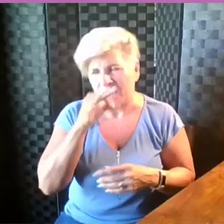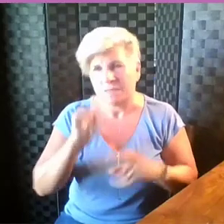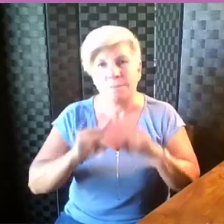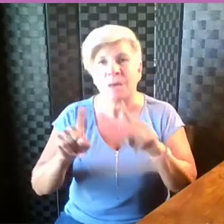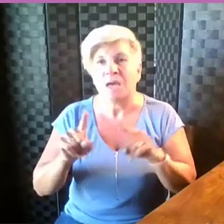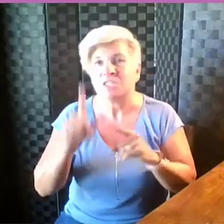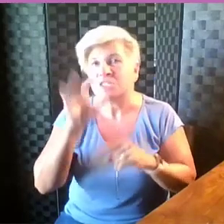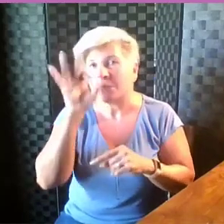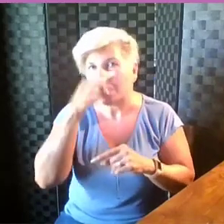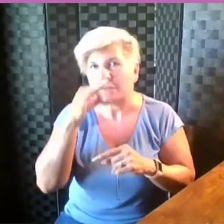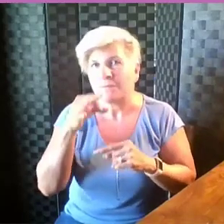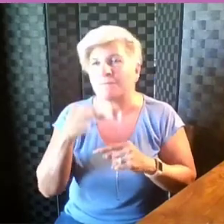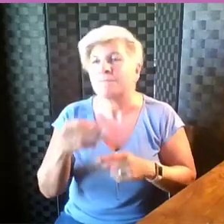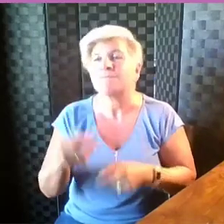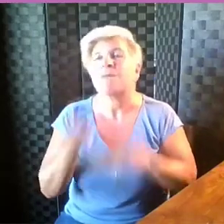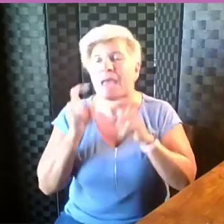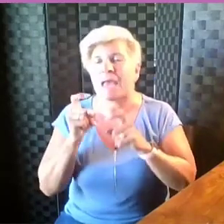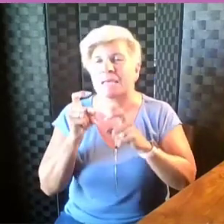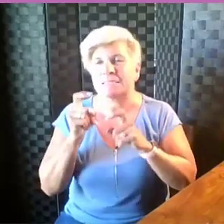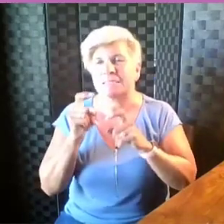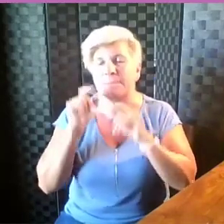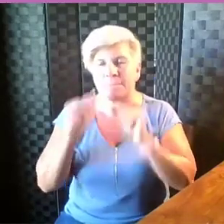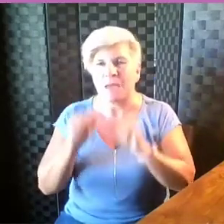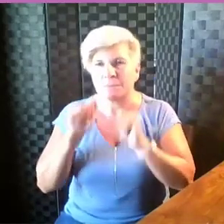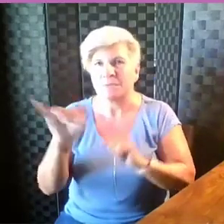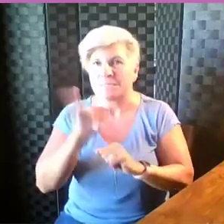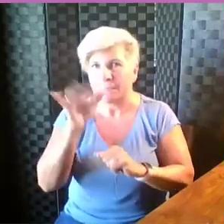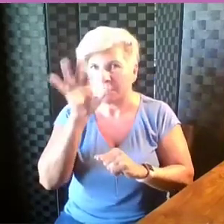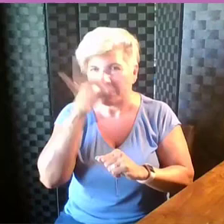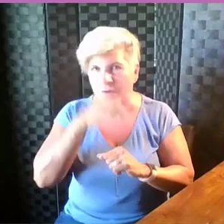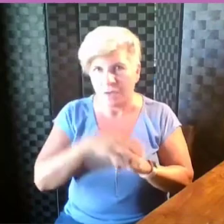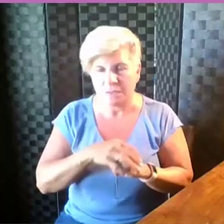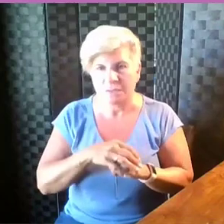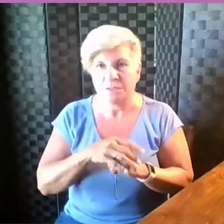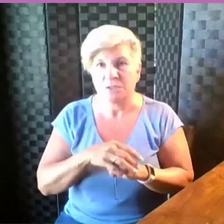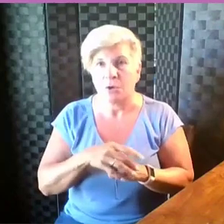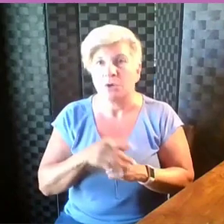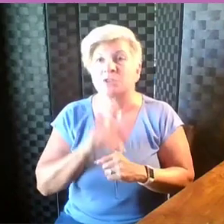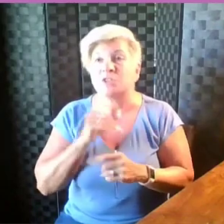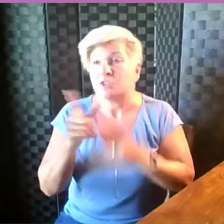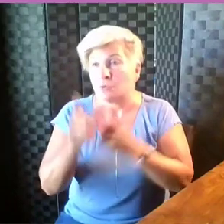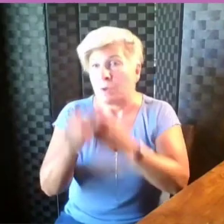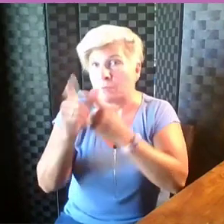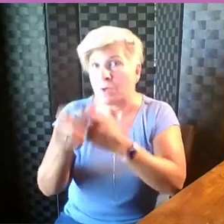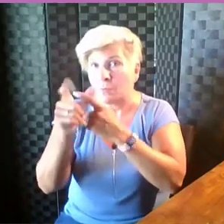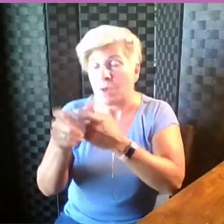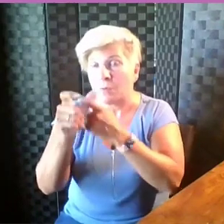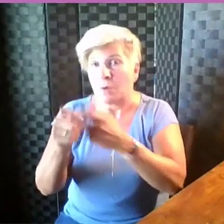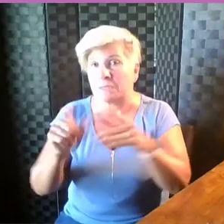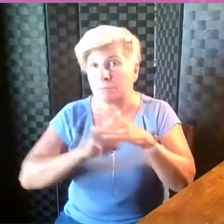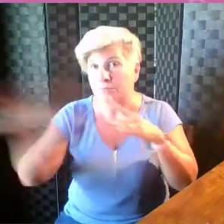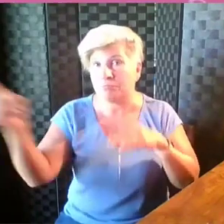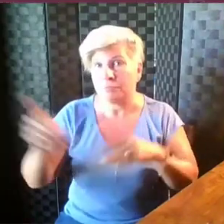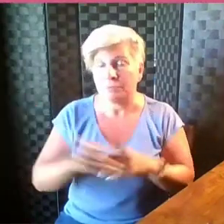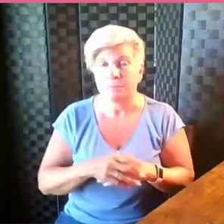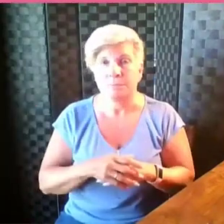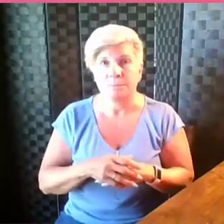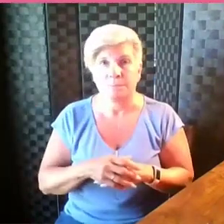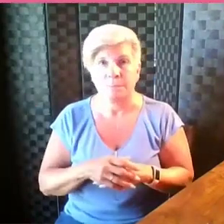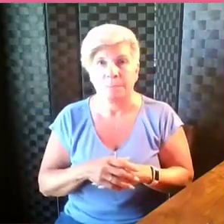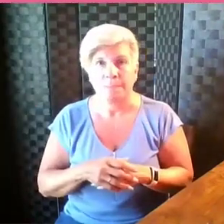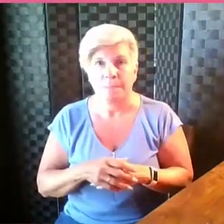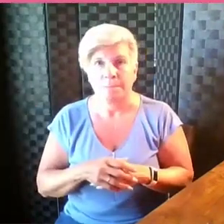could out. And I know that she is running really, really fast because she wants to get away from those bears. Which of the following